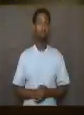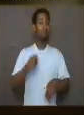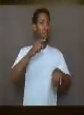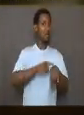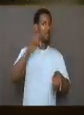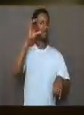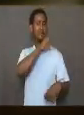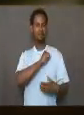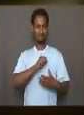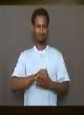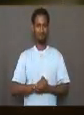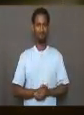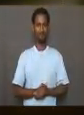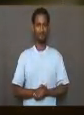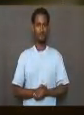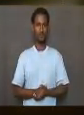Time's up.